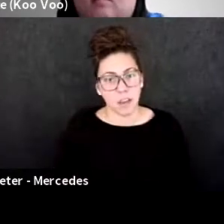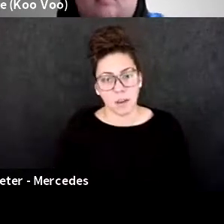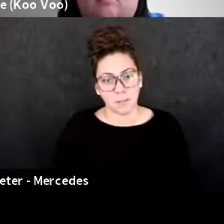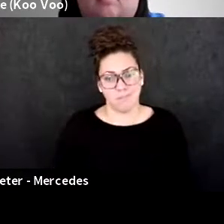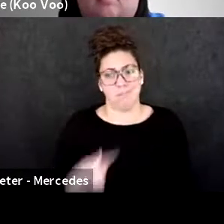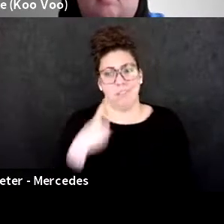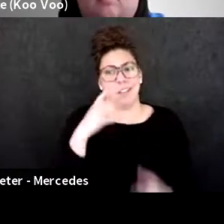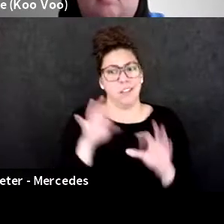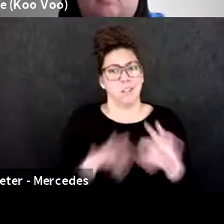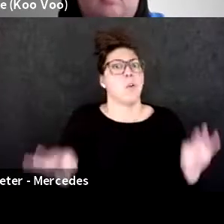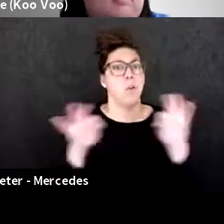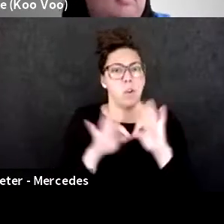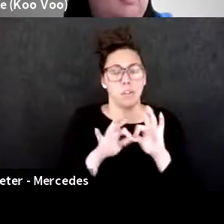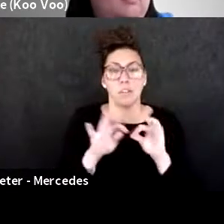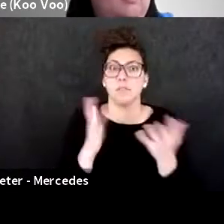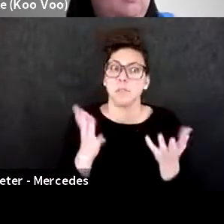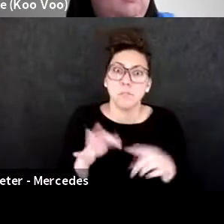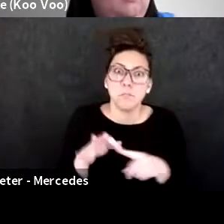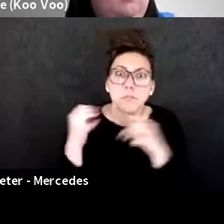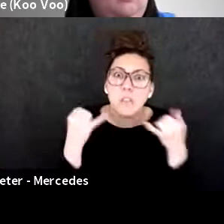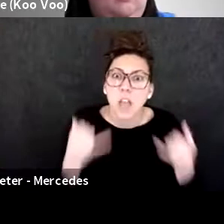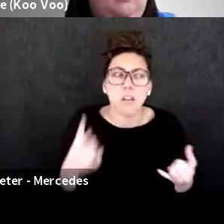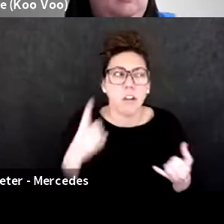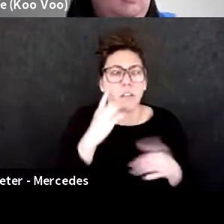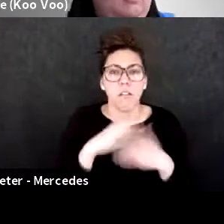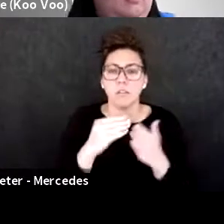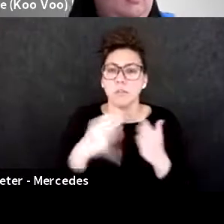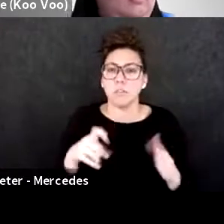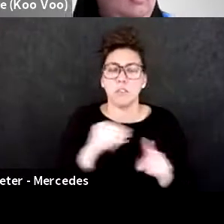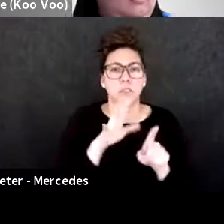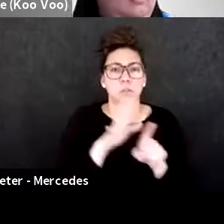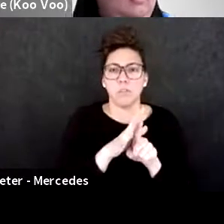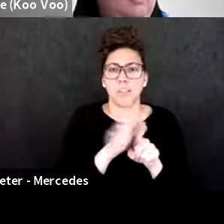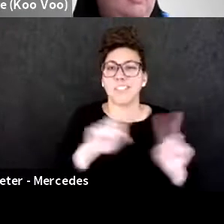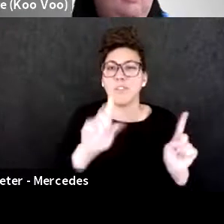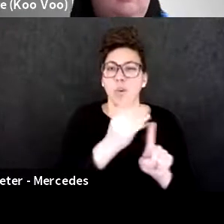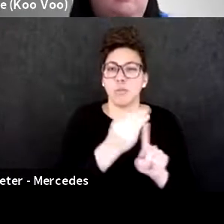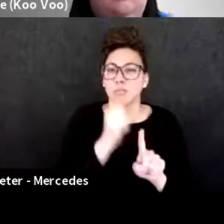very important, particularly in this day and time, that every student be exposed to some other culture than their own.